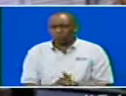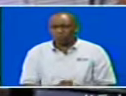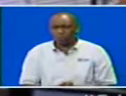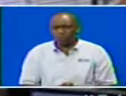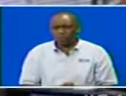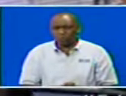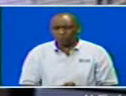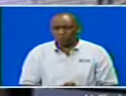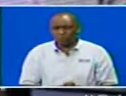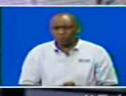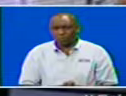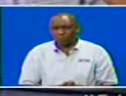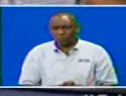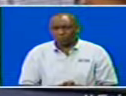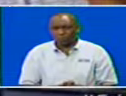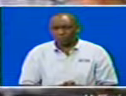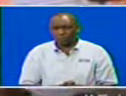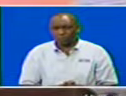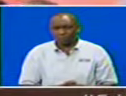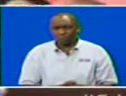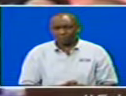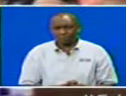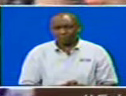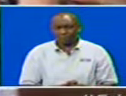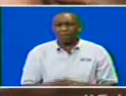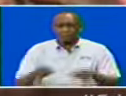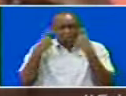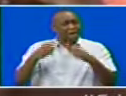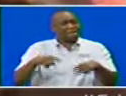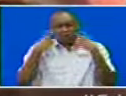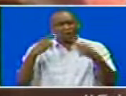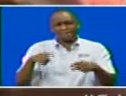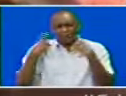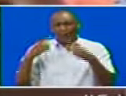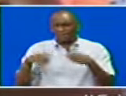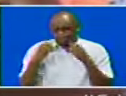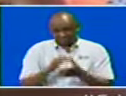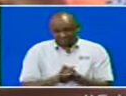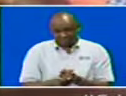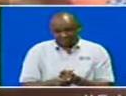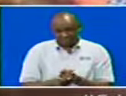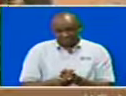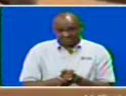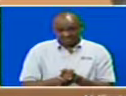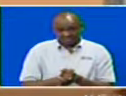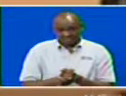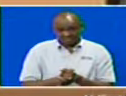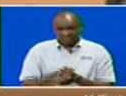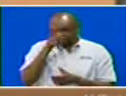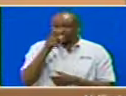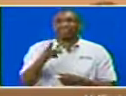see that? Chairman, please, with due respect, don't mislead us.